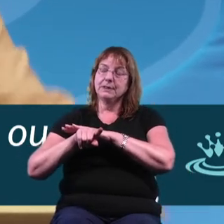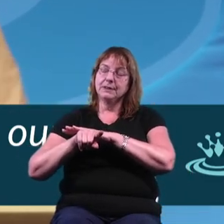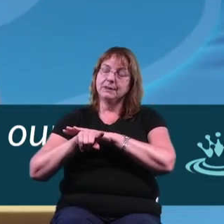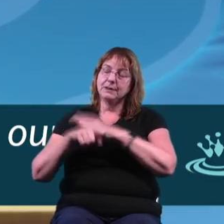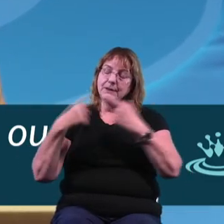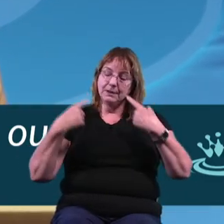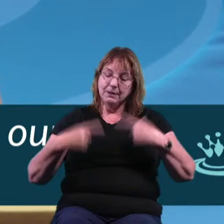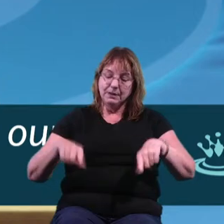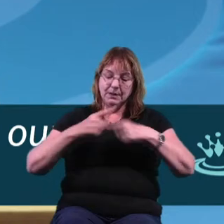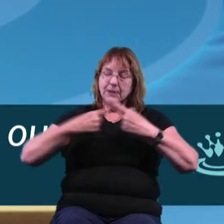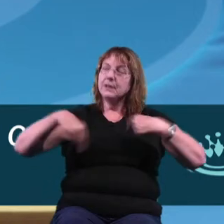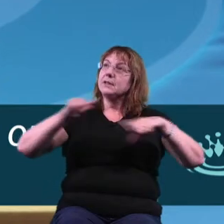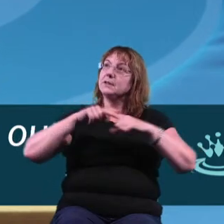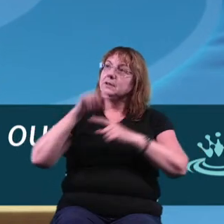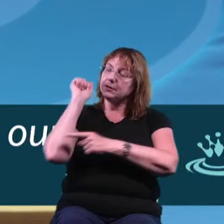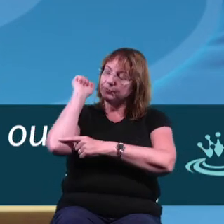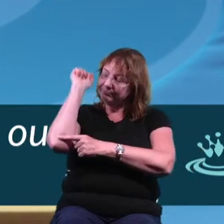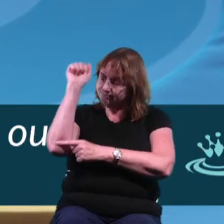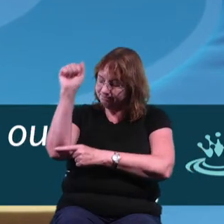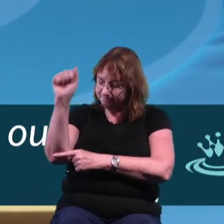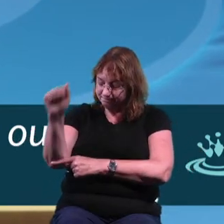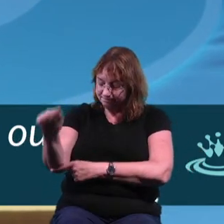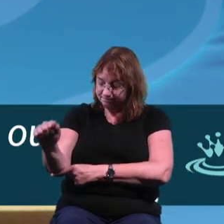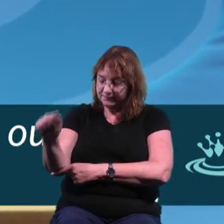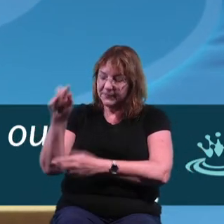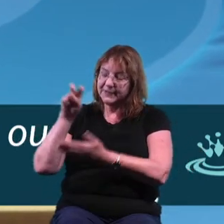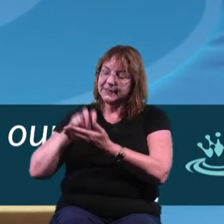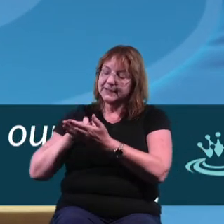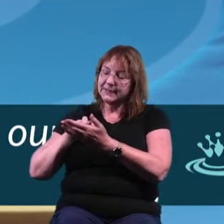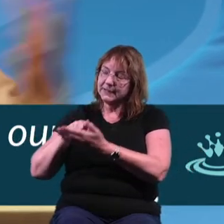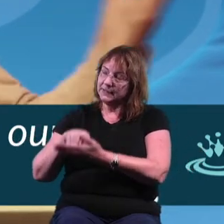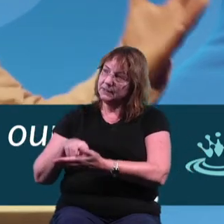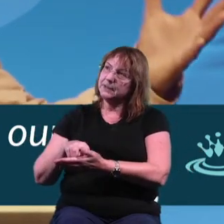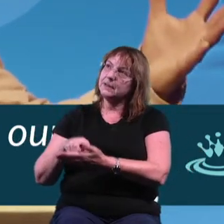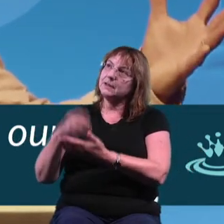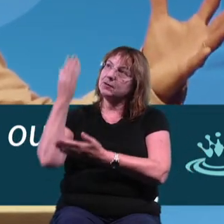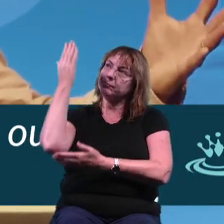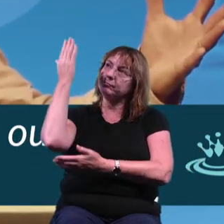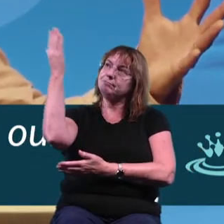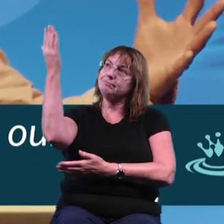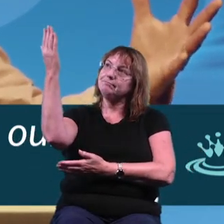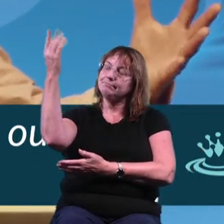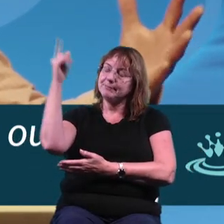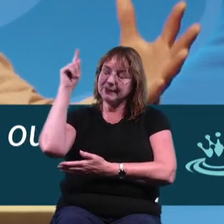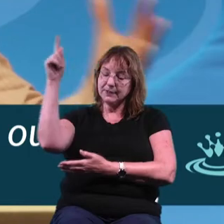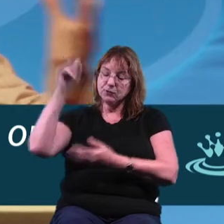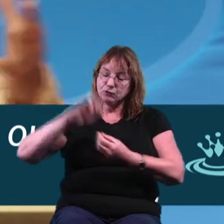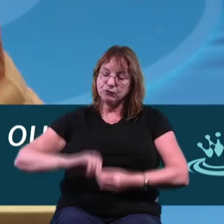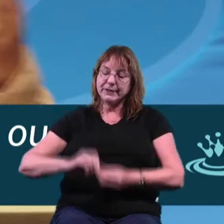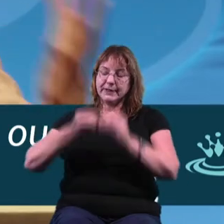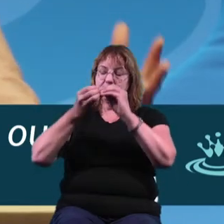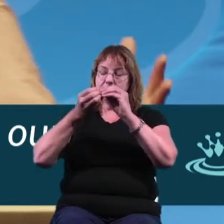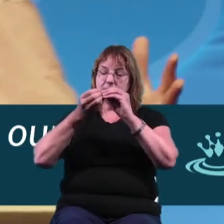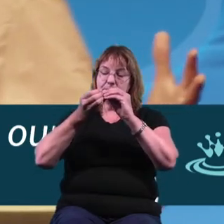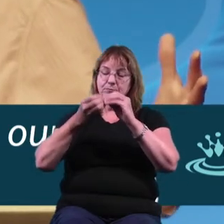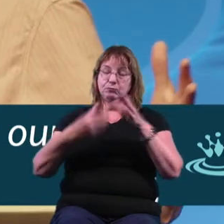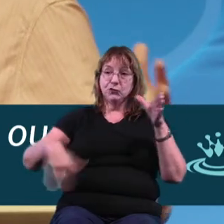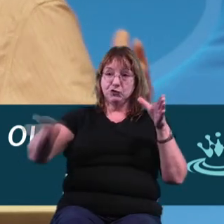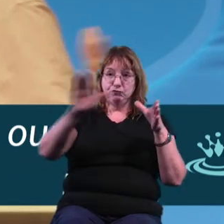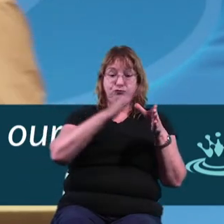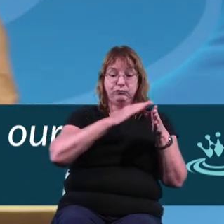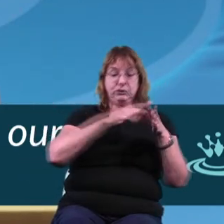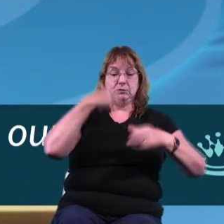bow down in worship. Let us kneel before the Lord our Maker. Perhaps the original worshippers, the original singers of